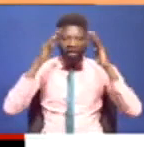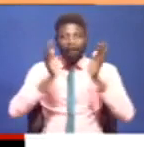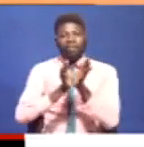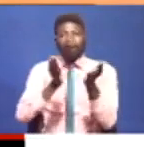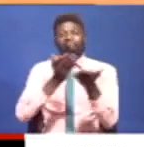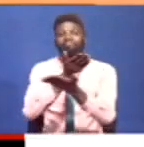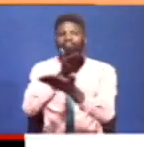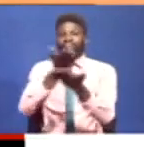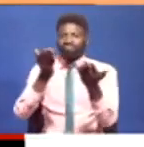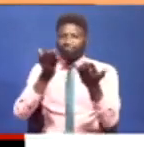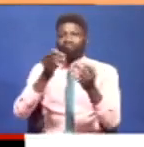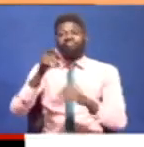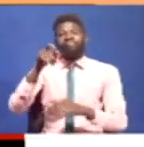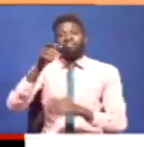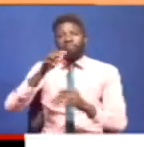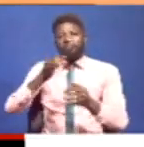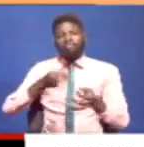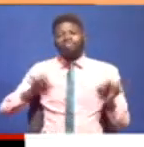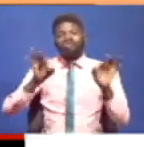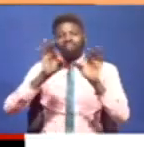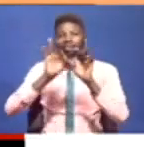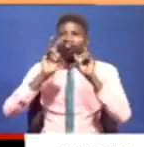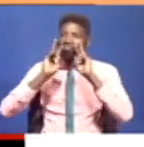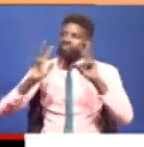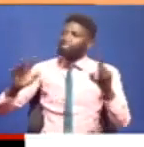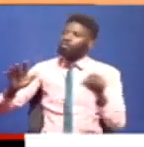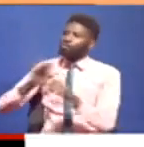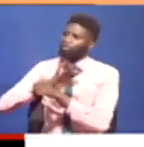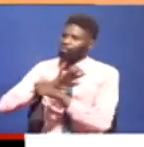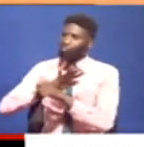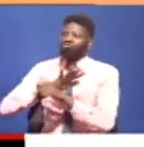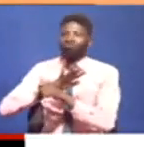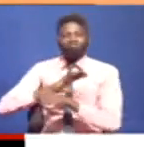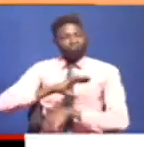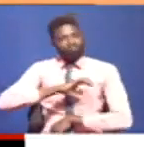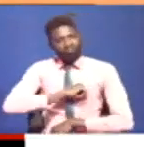remain peaceful, to be tolerant, to observe tolerance during this electioneering period.